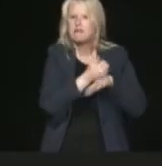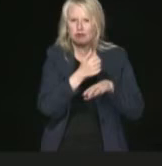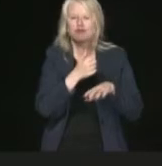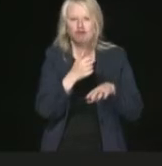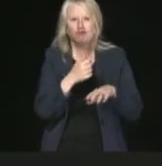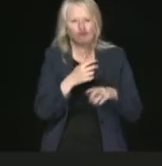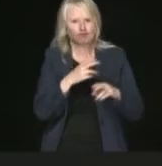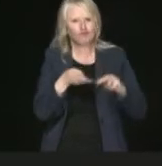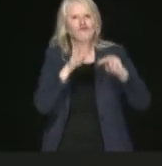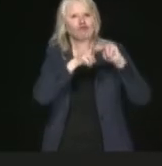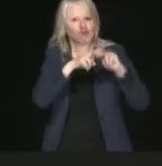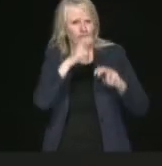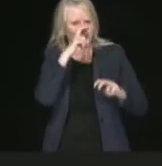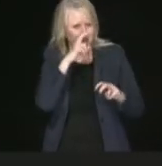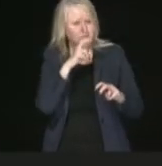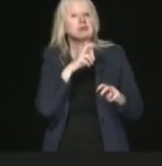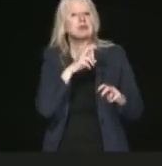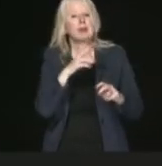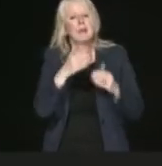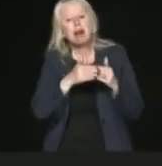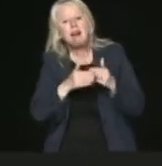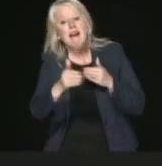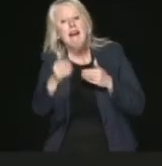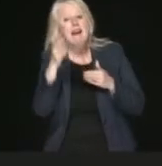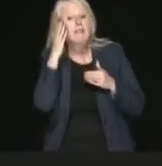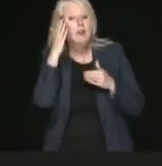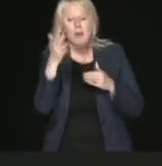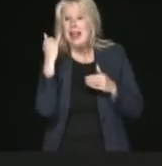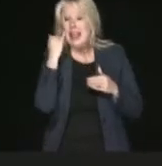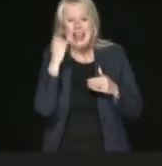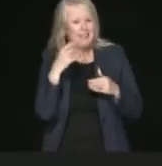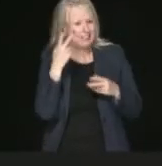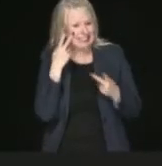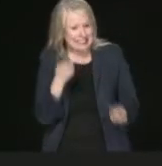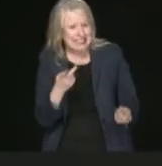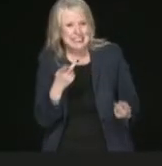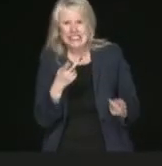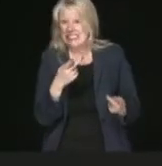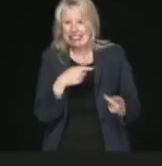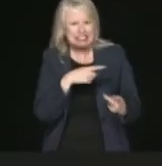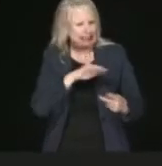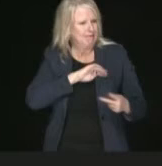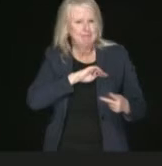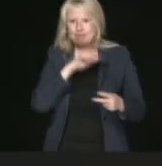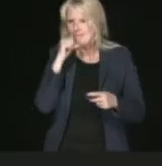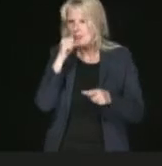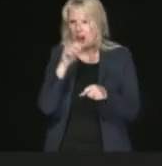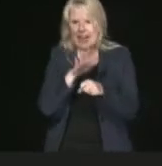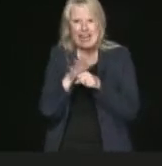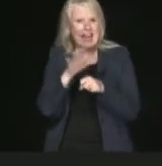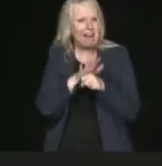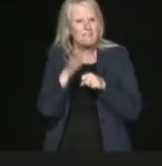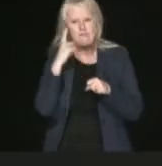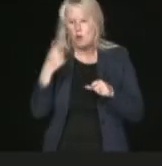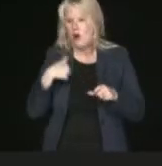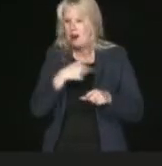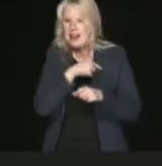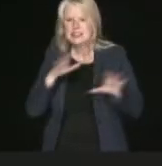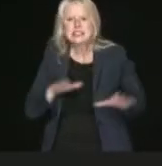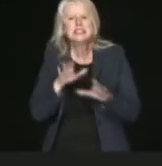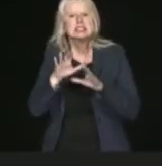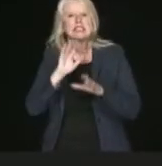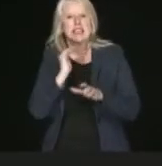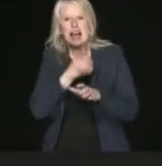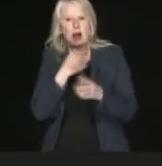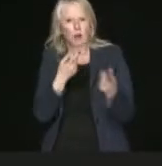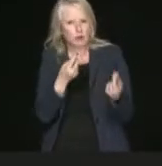all done. If at one point those measures are insufficient to do the things that are needed to do, and all